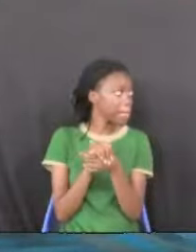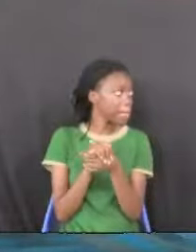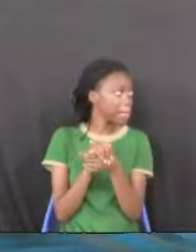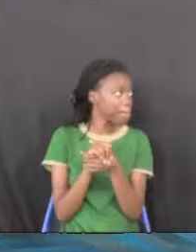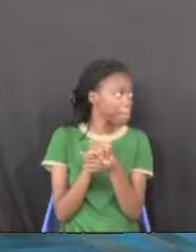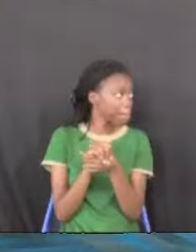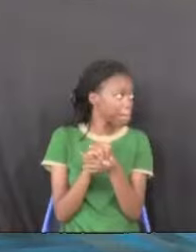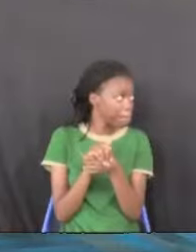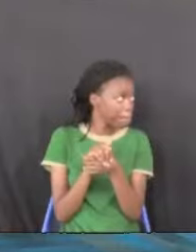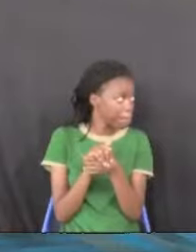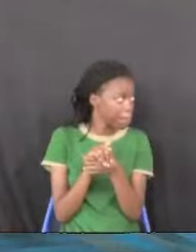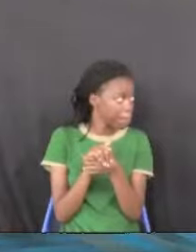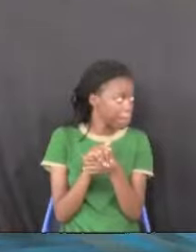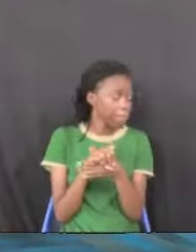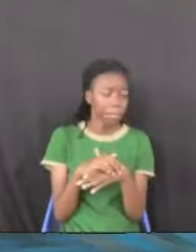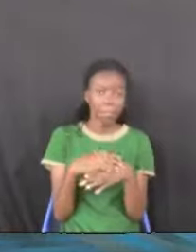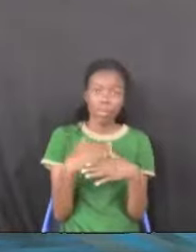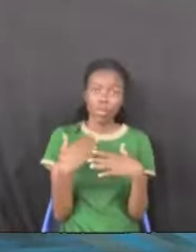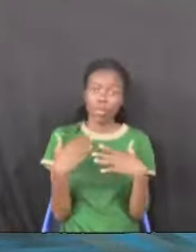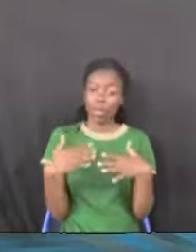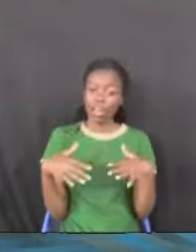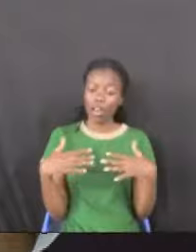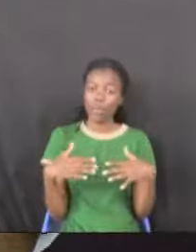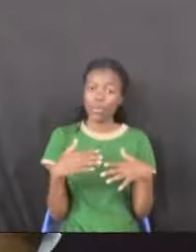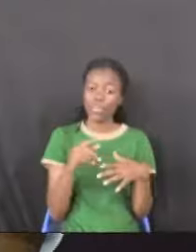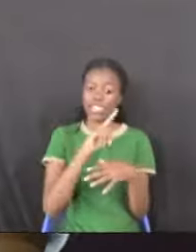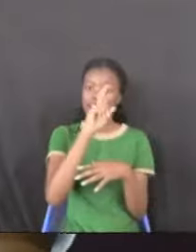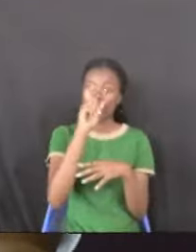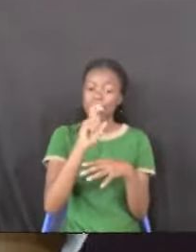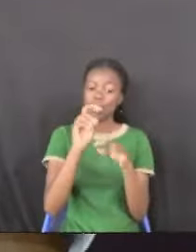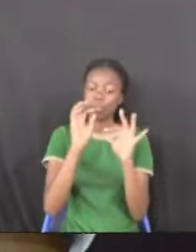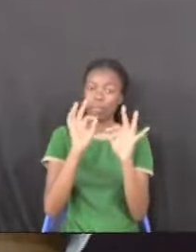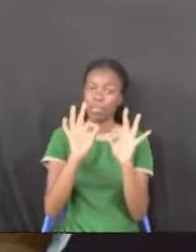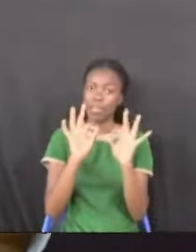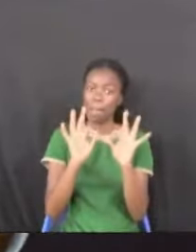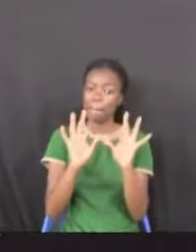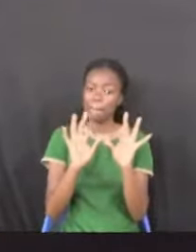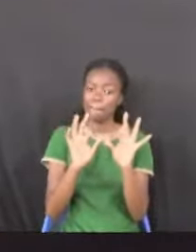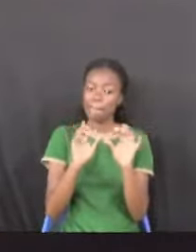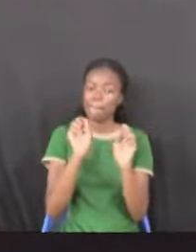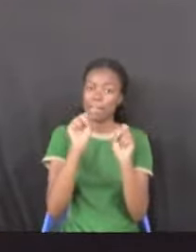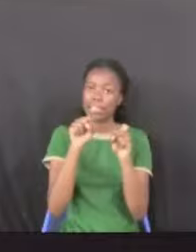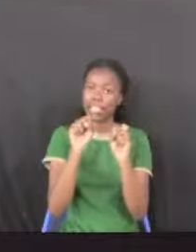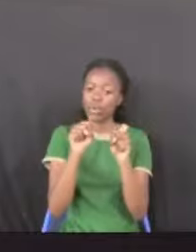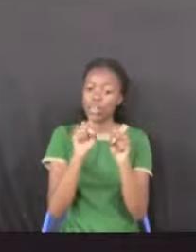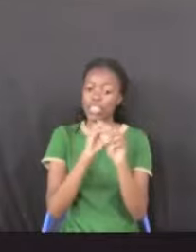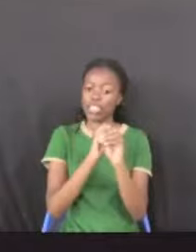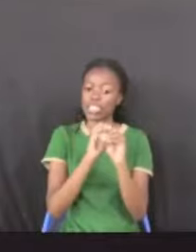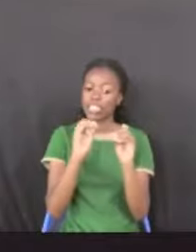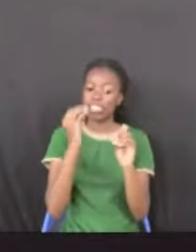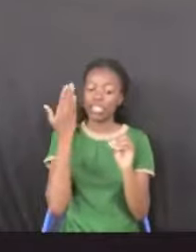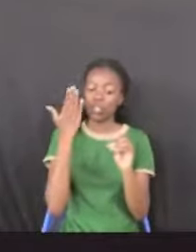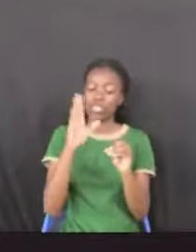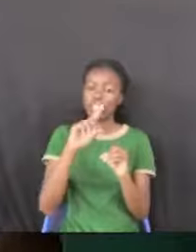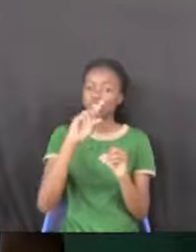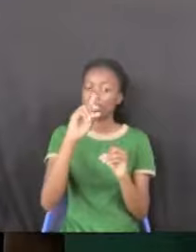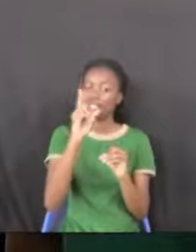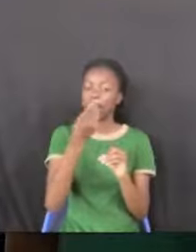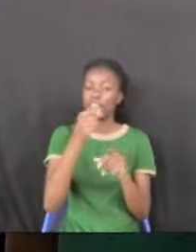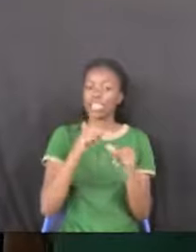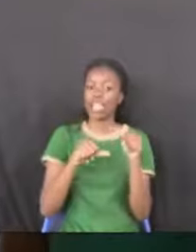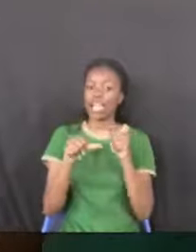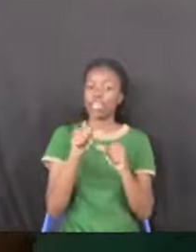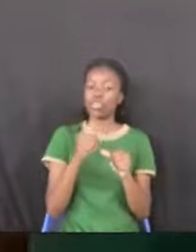Wow, Shanice, wasn't that amazing? Yes, I know. They really thought this was just the first act. Well,